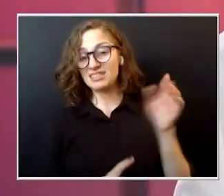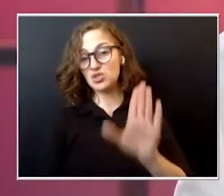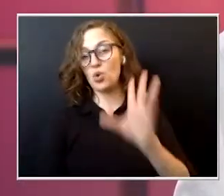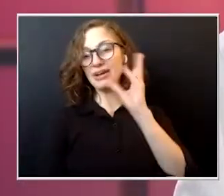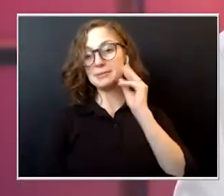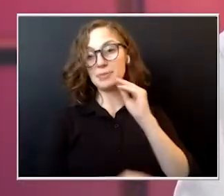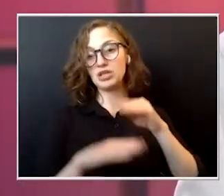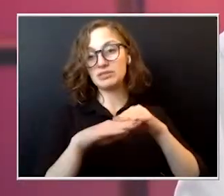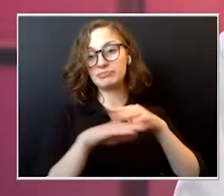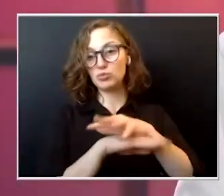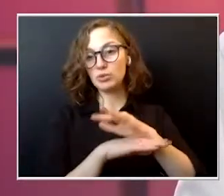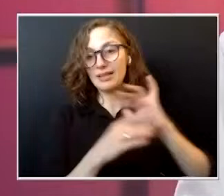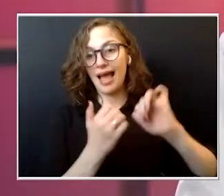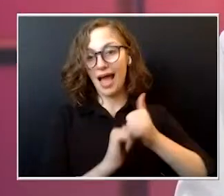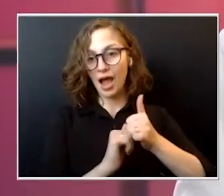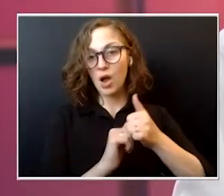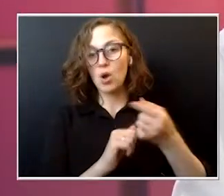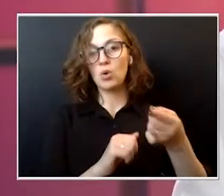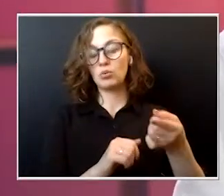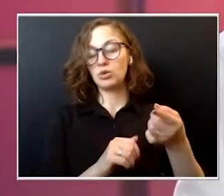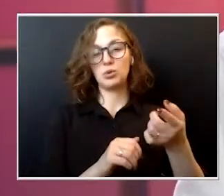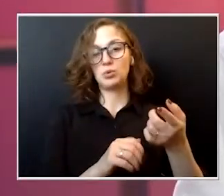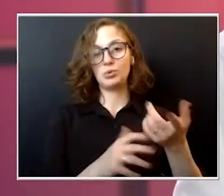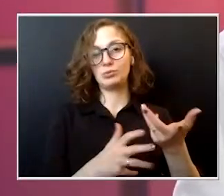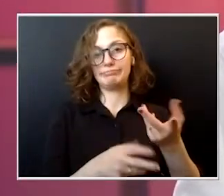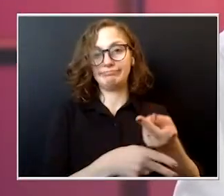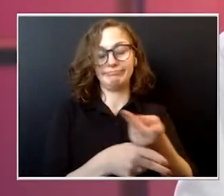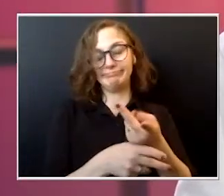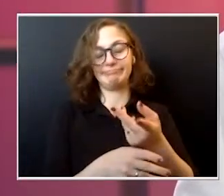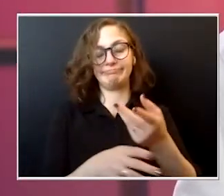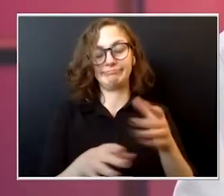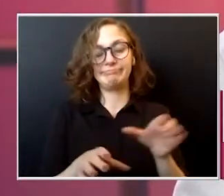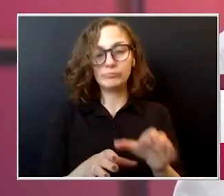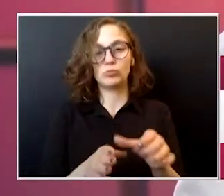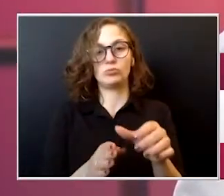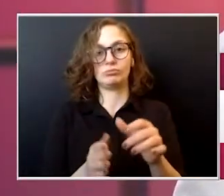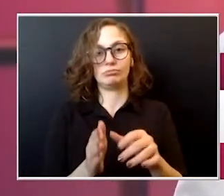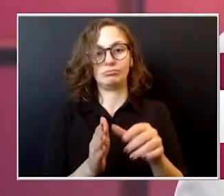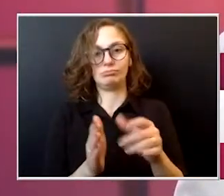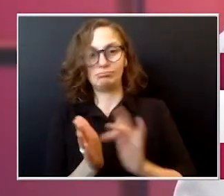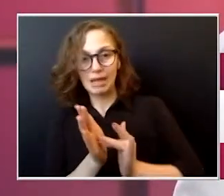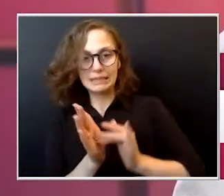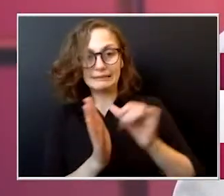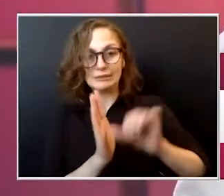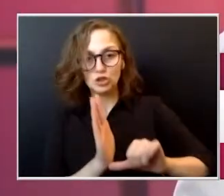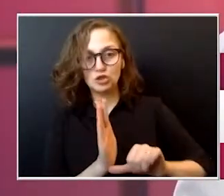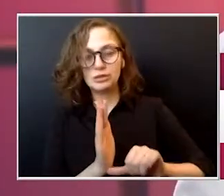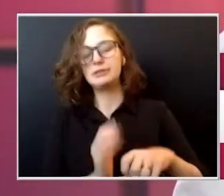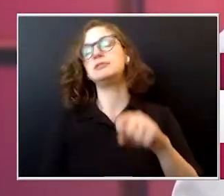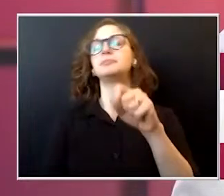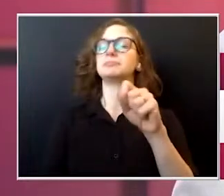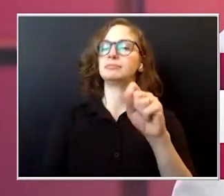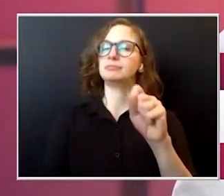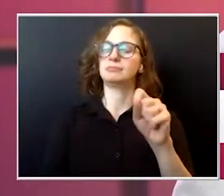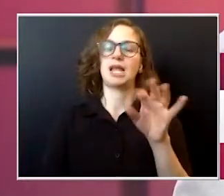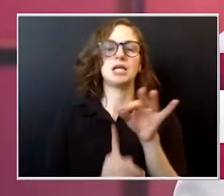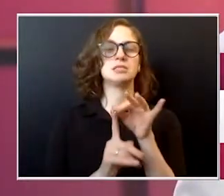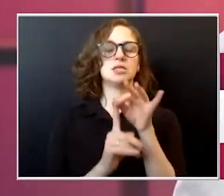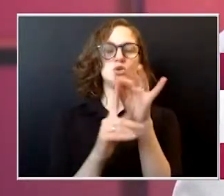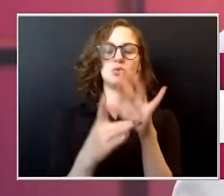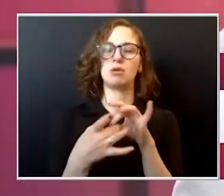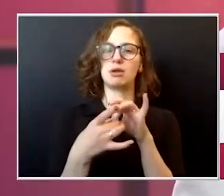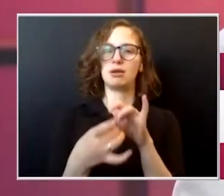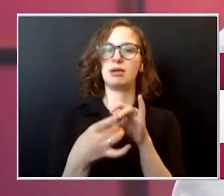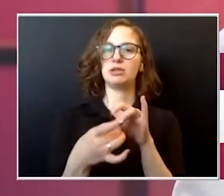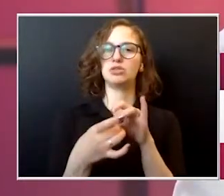Oh, incredibly. You know, it's a unique connection you can make with patients, not just before surgery,